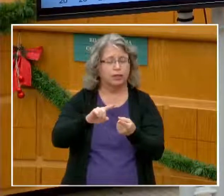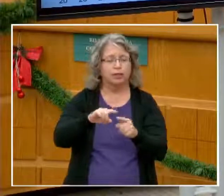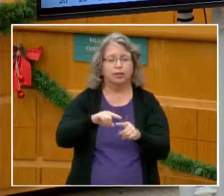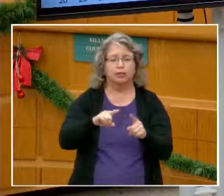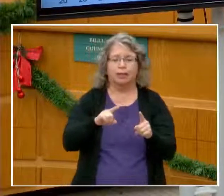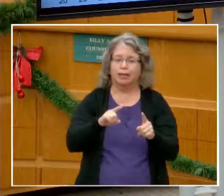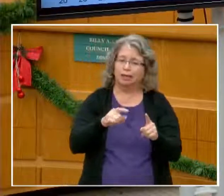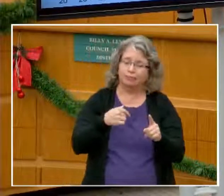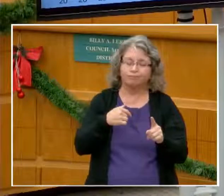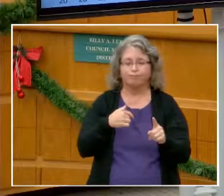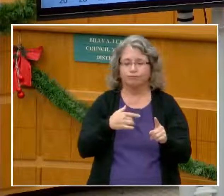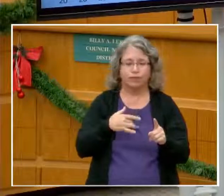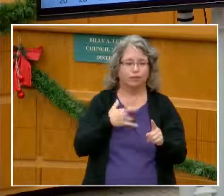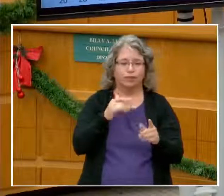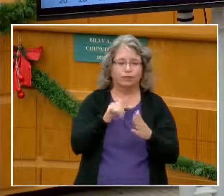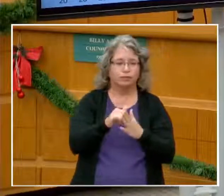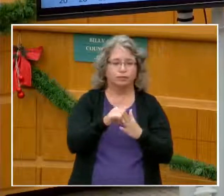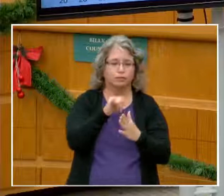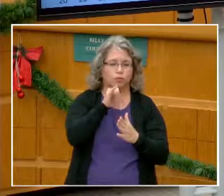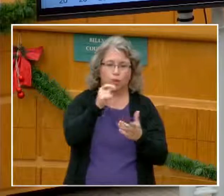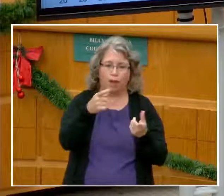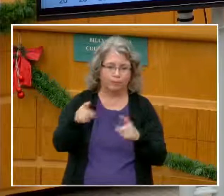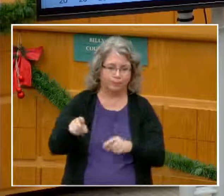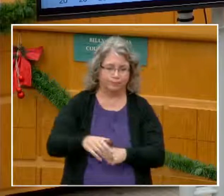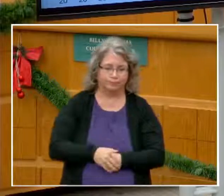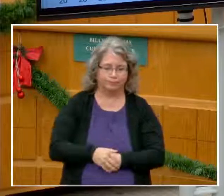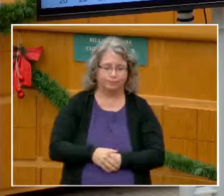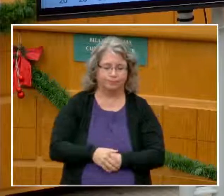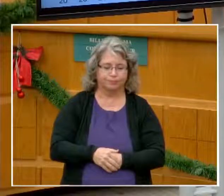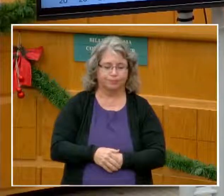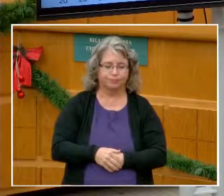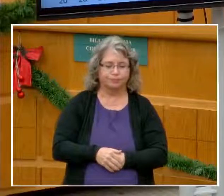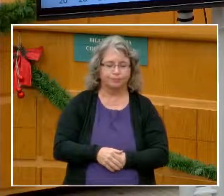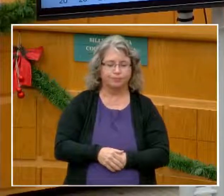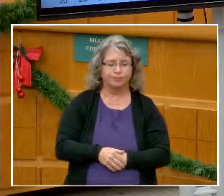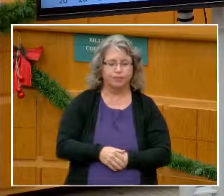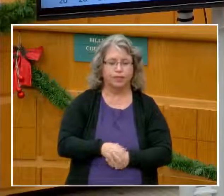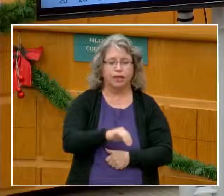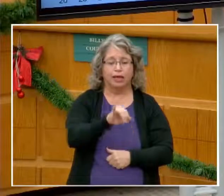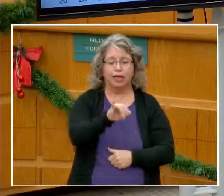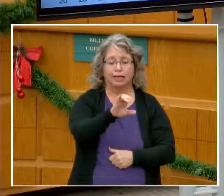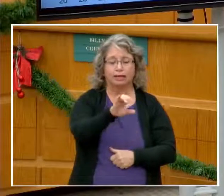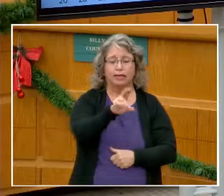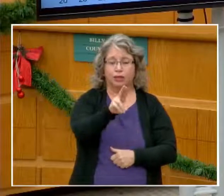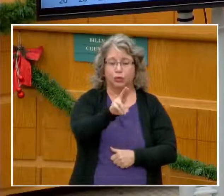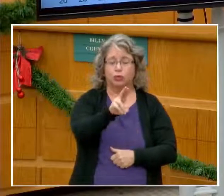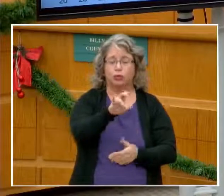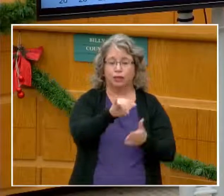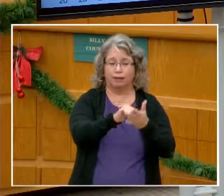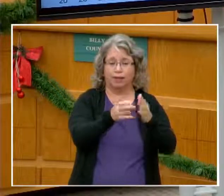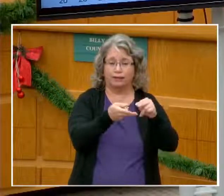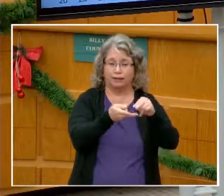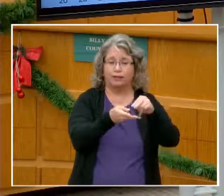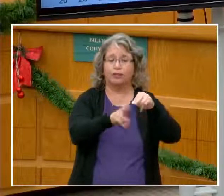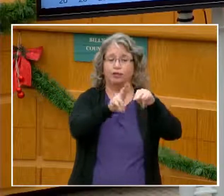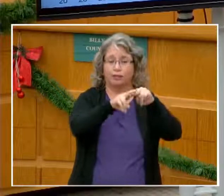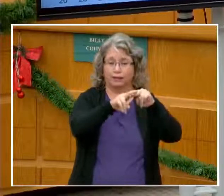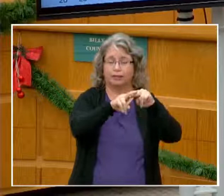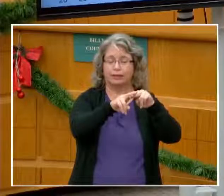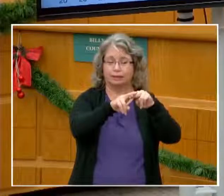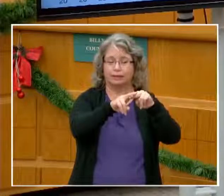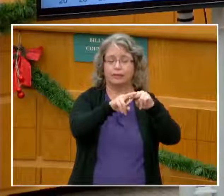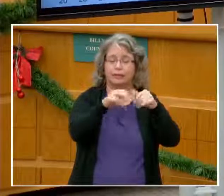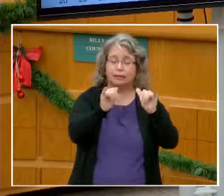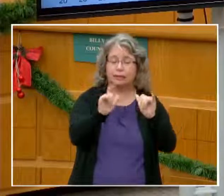case. The ICU is distinctly turning upwards right now, the number of people with COVID in the ICU. It's still a